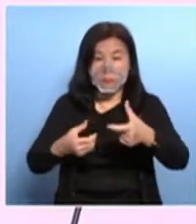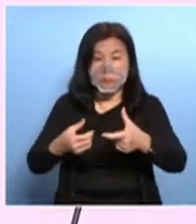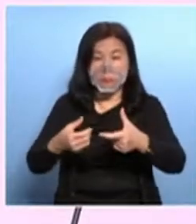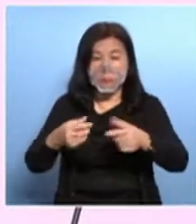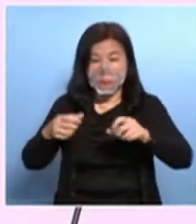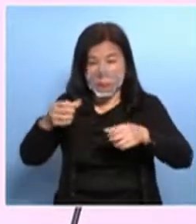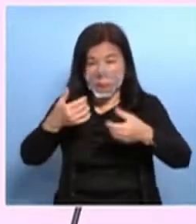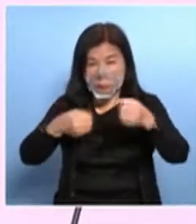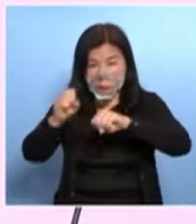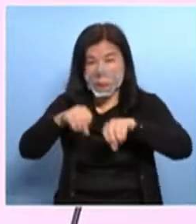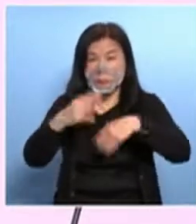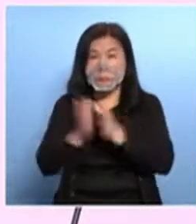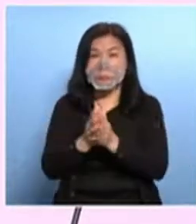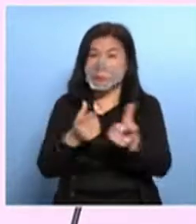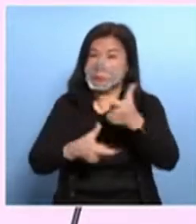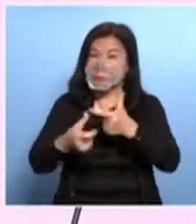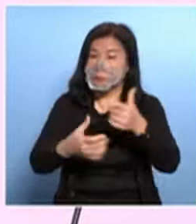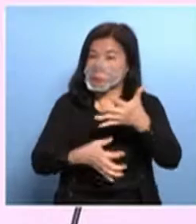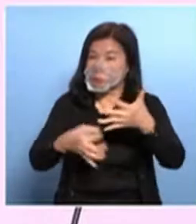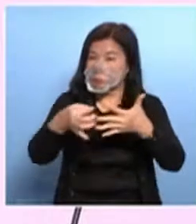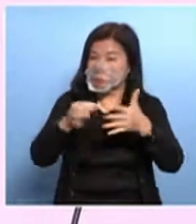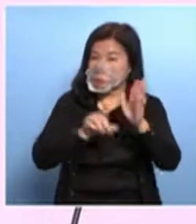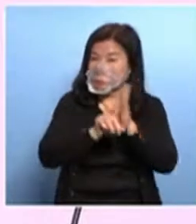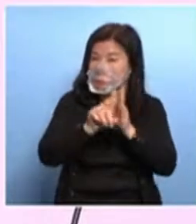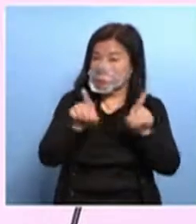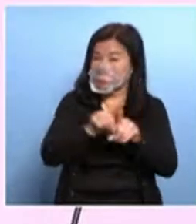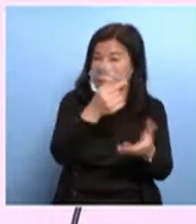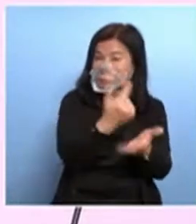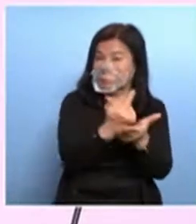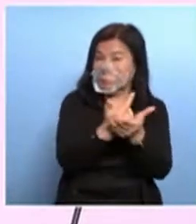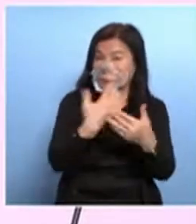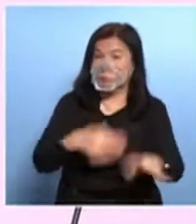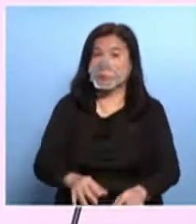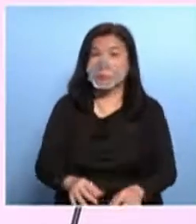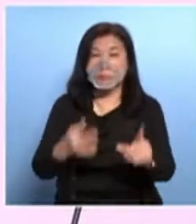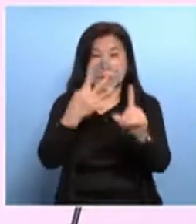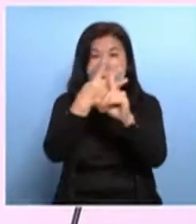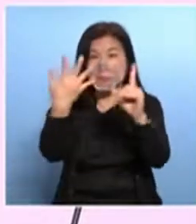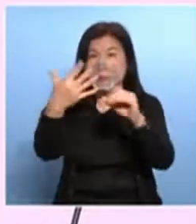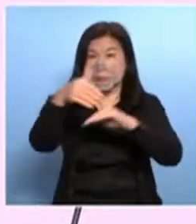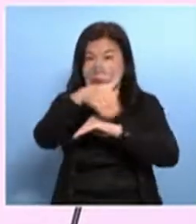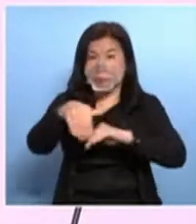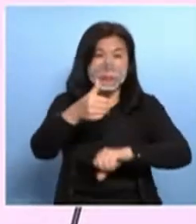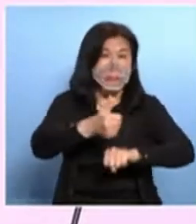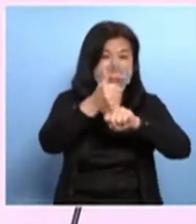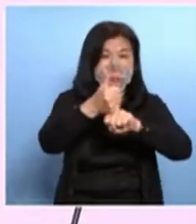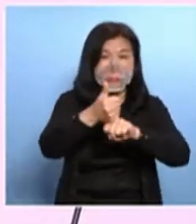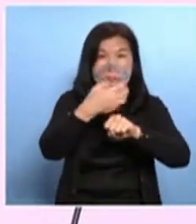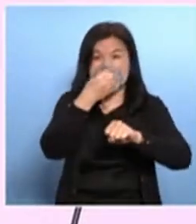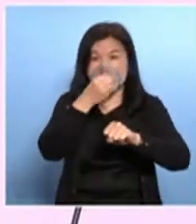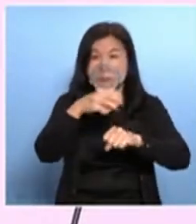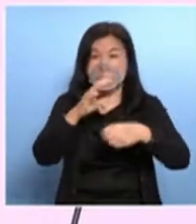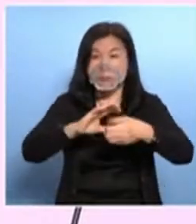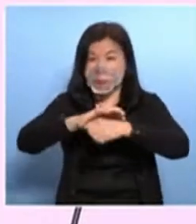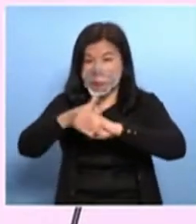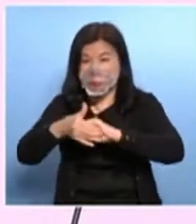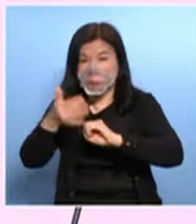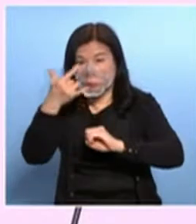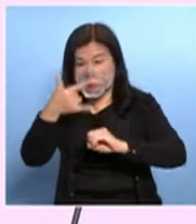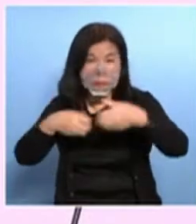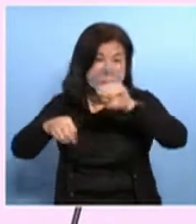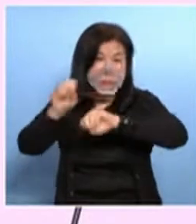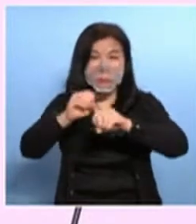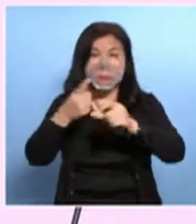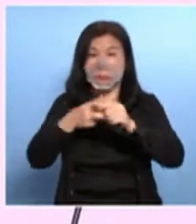promotion of I&T development is an important strategy to foster a more vibrant and diversified economy. The 14th Five-Year Plan supports Hong Kong's development into